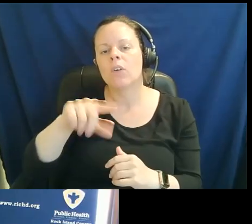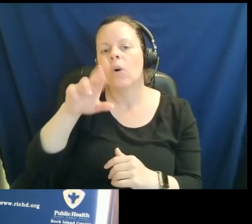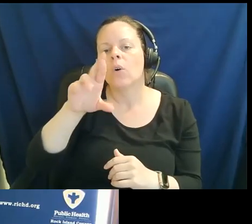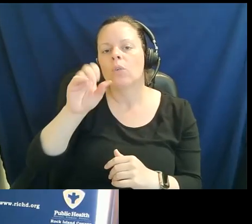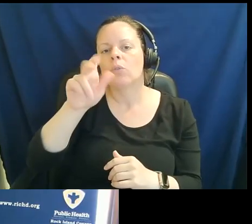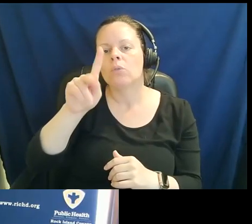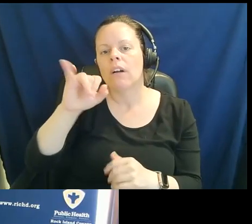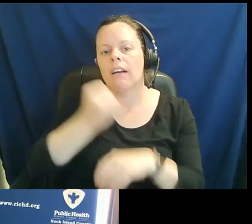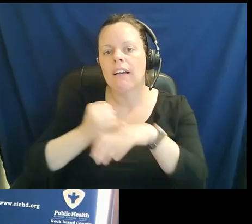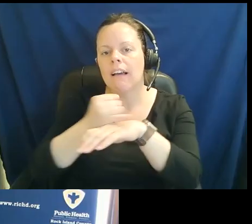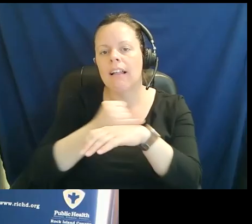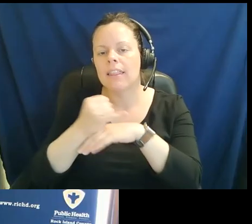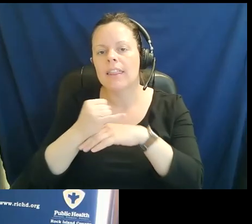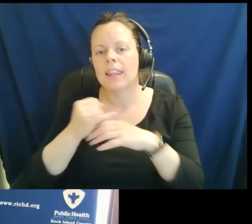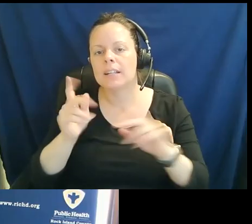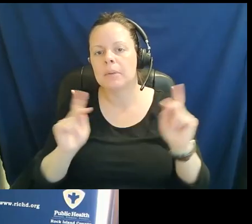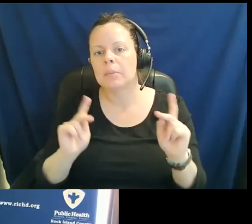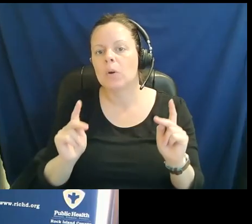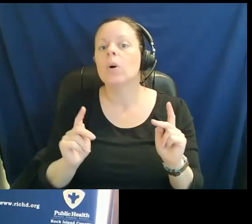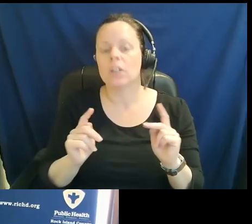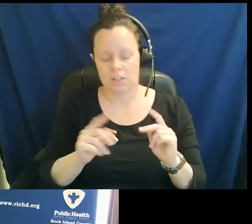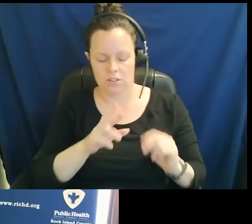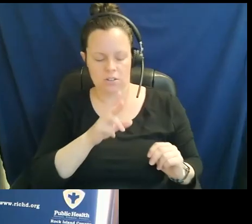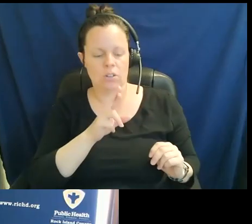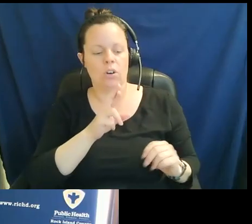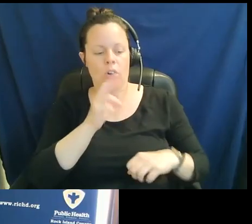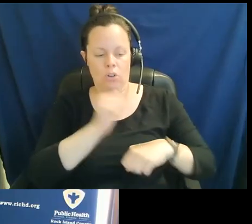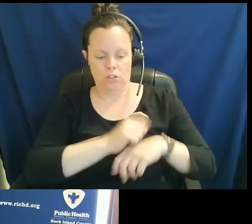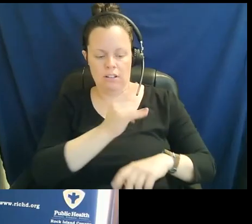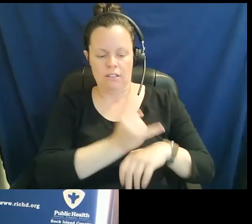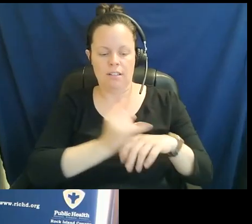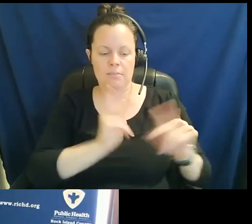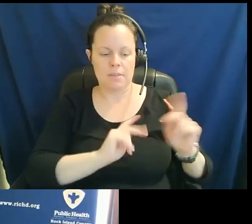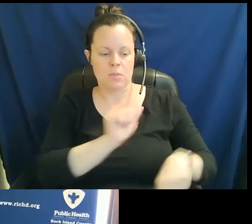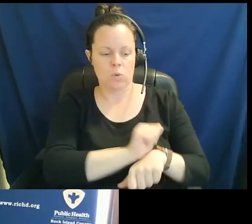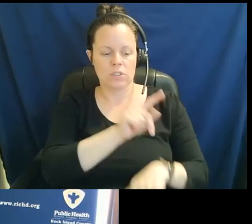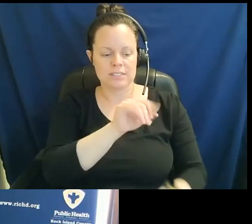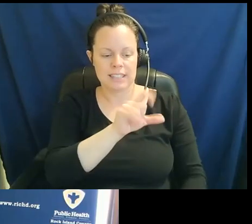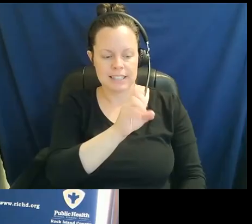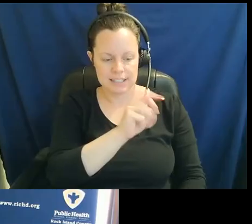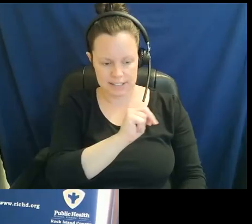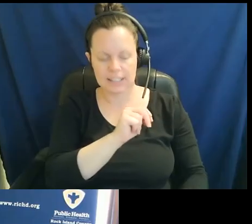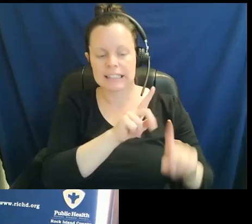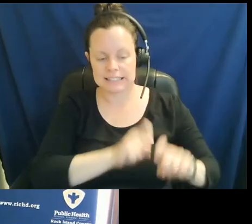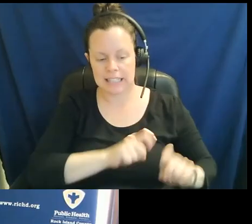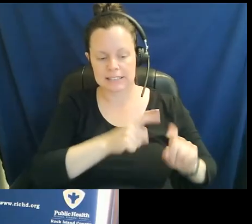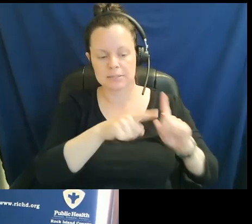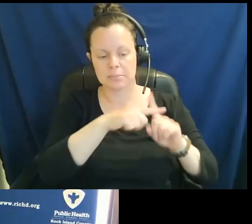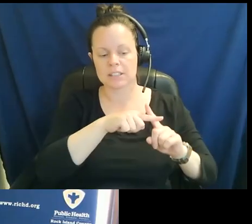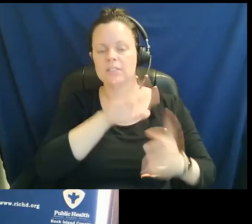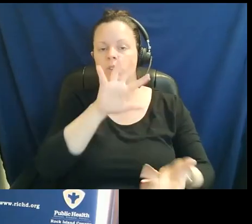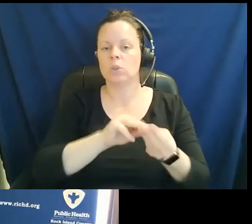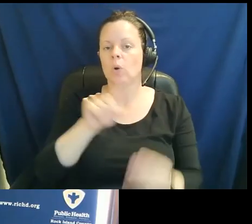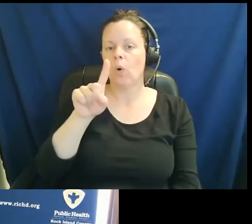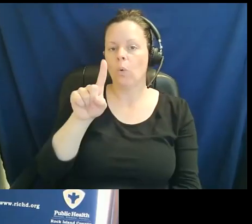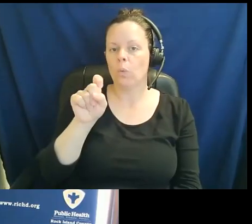Rock Island County residents who work at Tyson and have been COVID-19 positive, it was